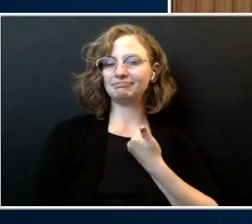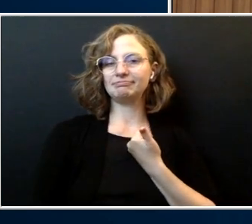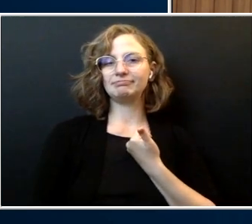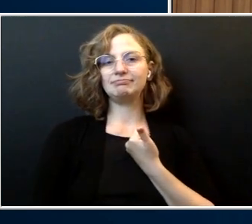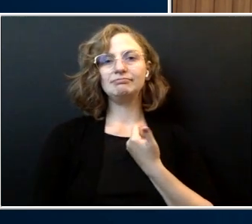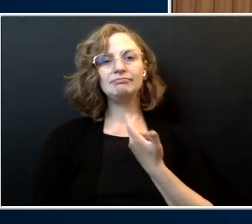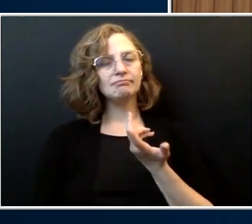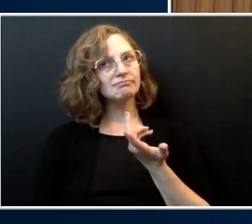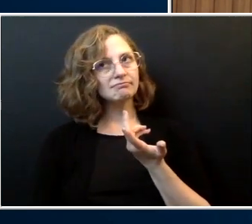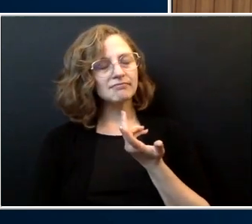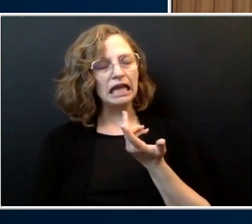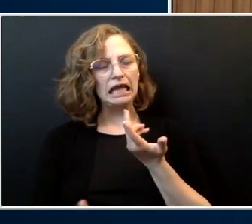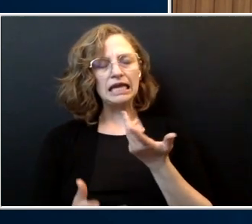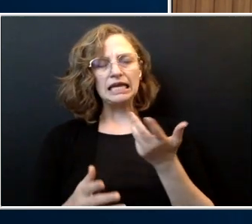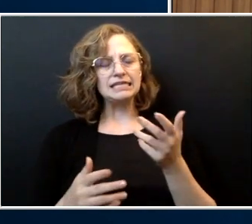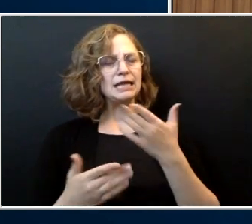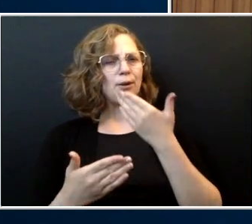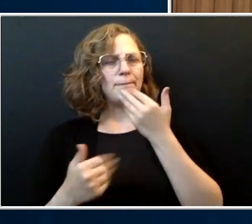the evening?